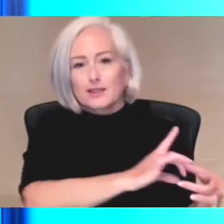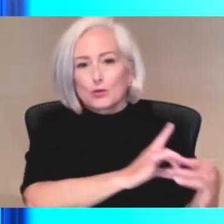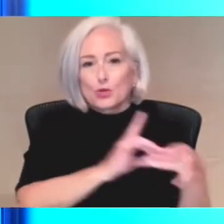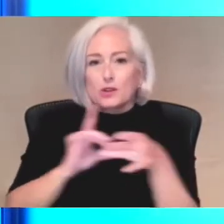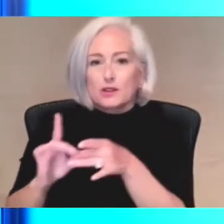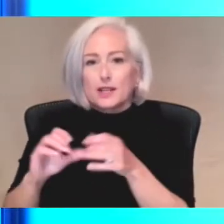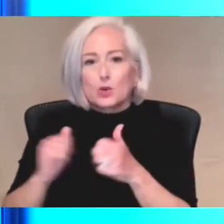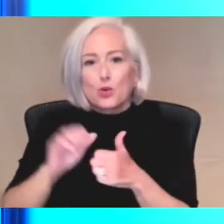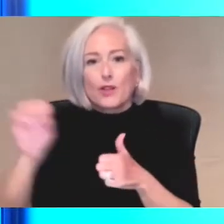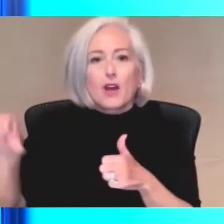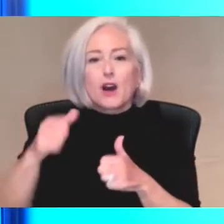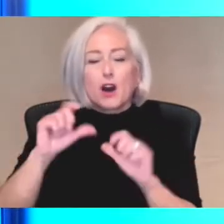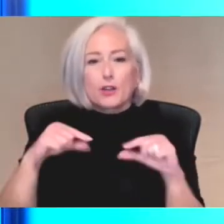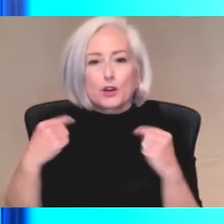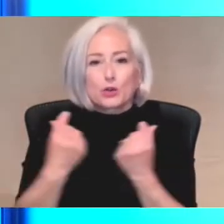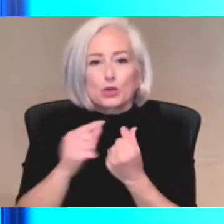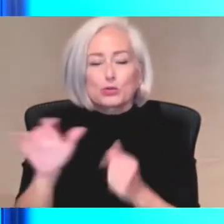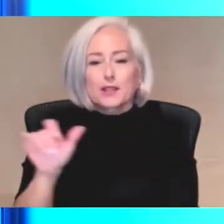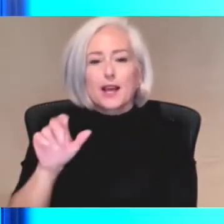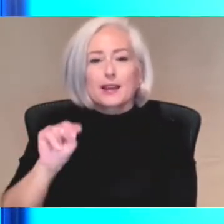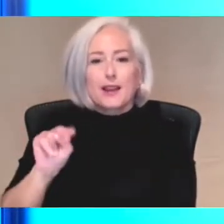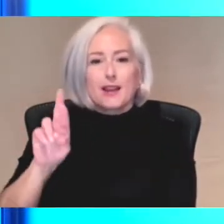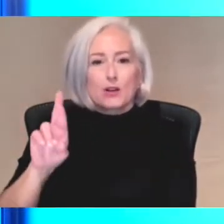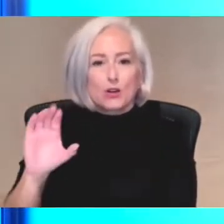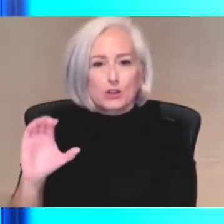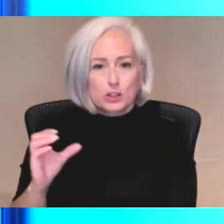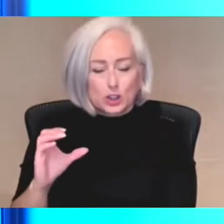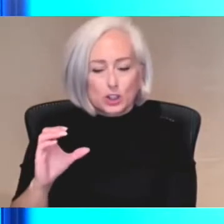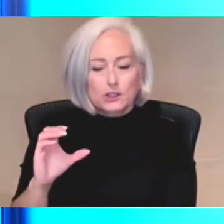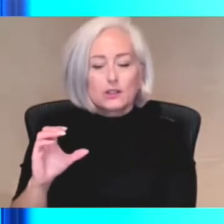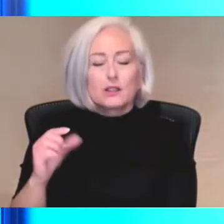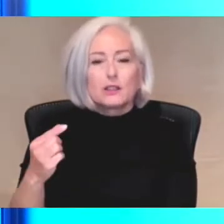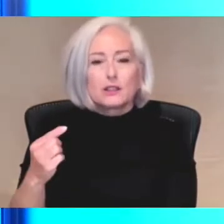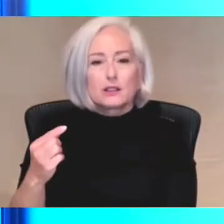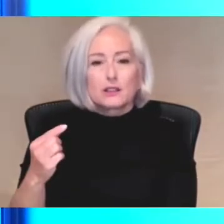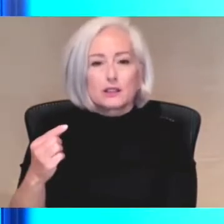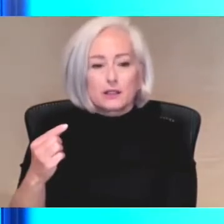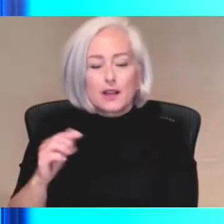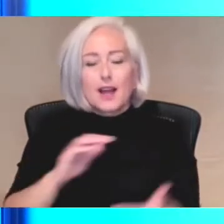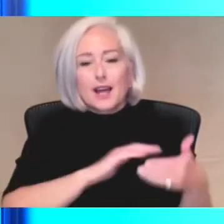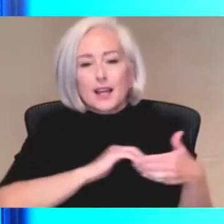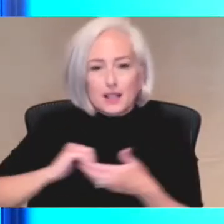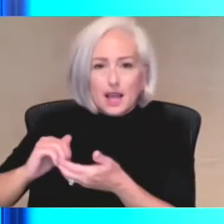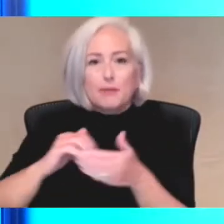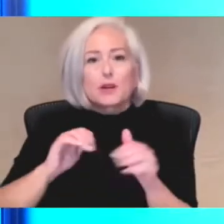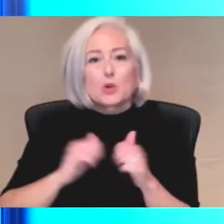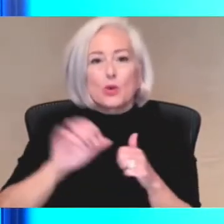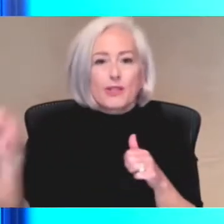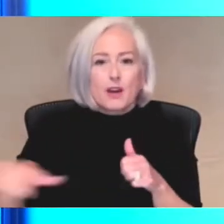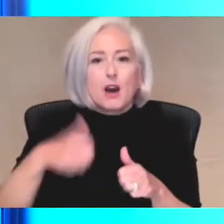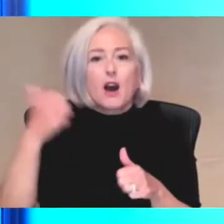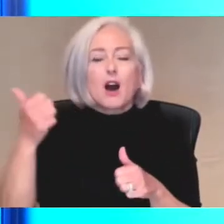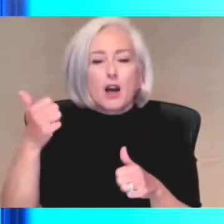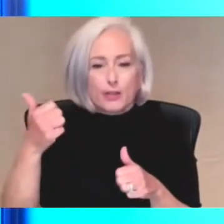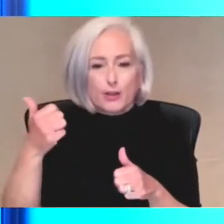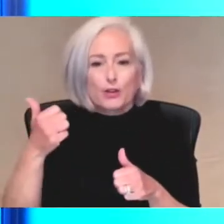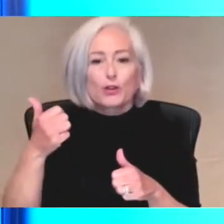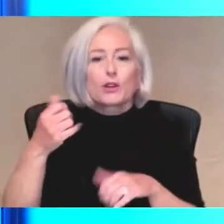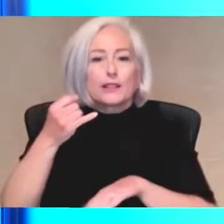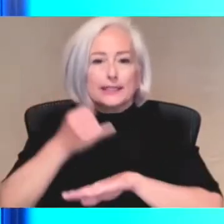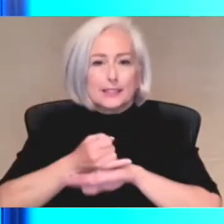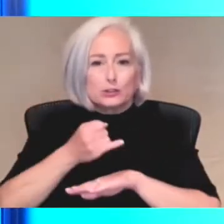like the NRG, or also collaborations with other institutions across the country